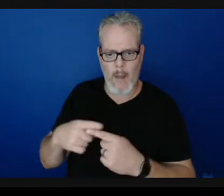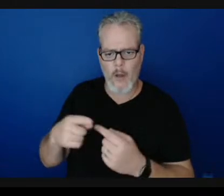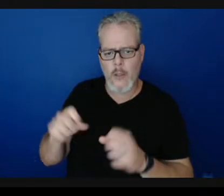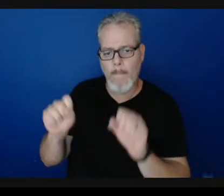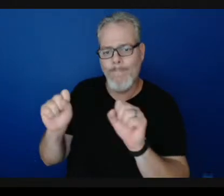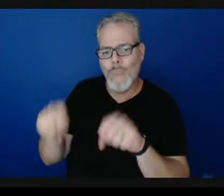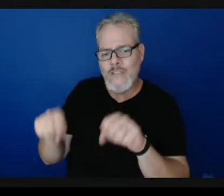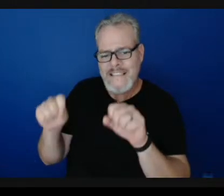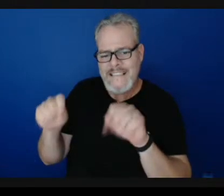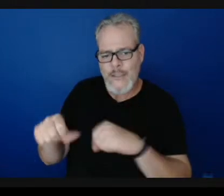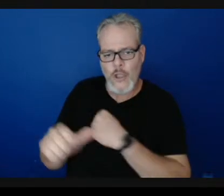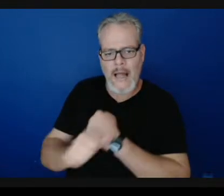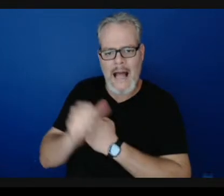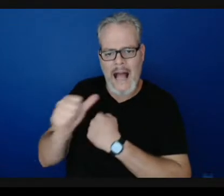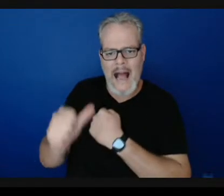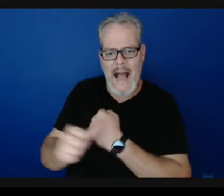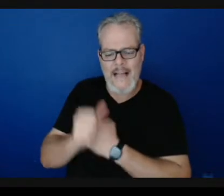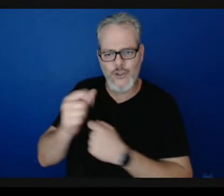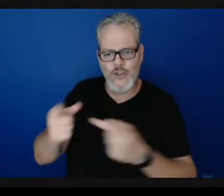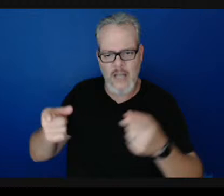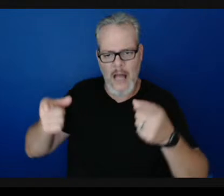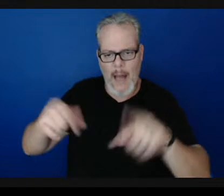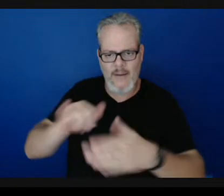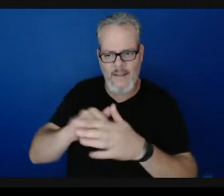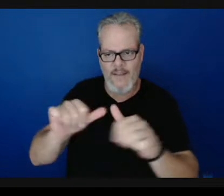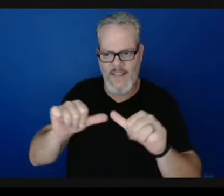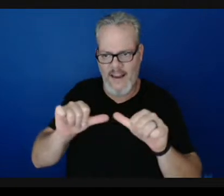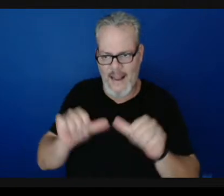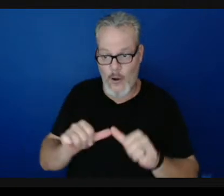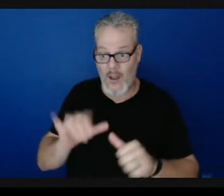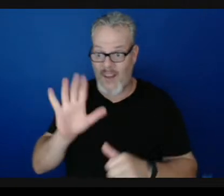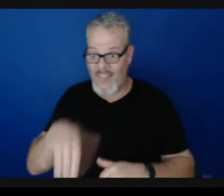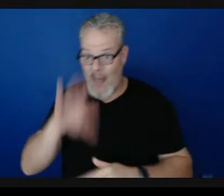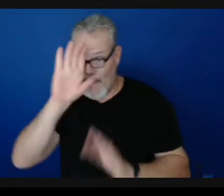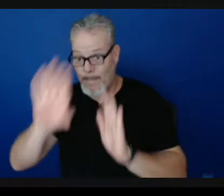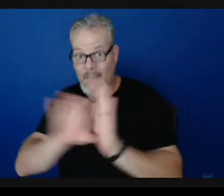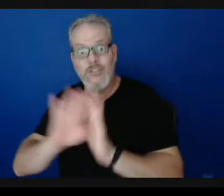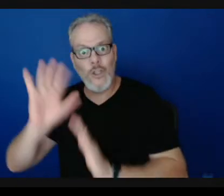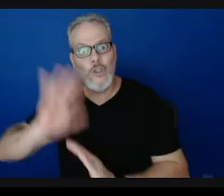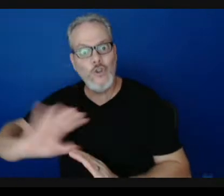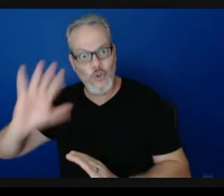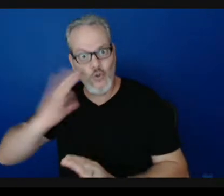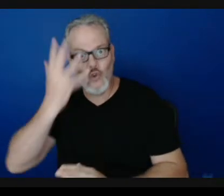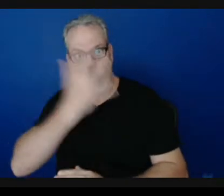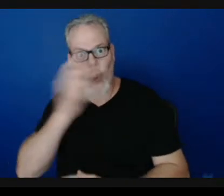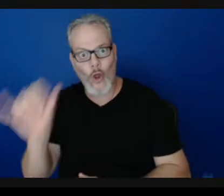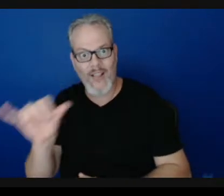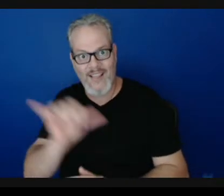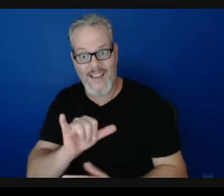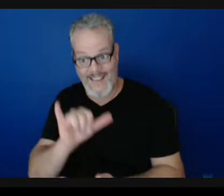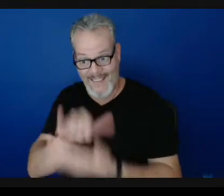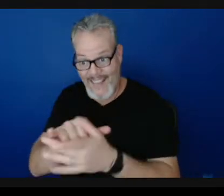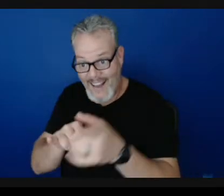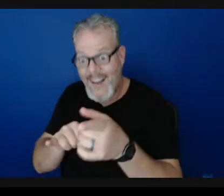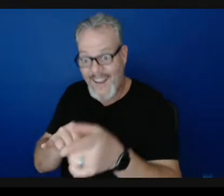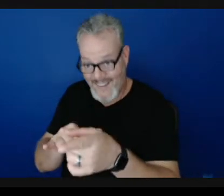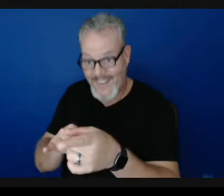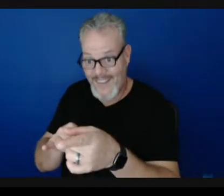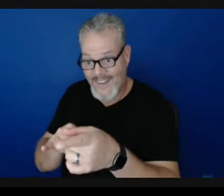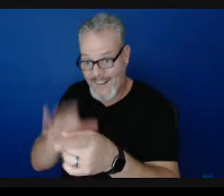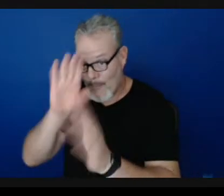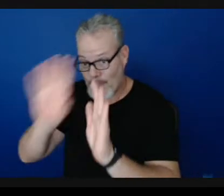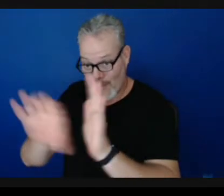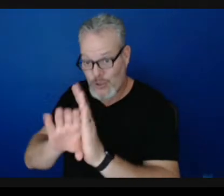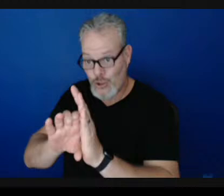water lake at Kīlauea Summit. Check out the shot. That's what it used to look like. If you guys are new to Kīlauea, this is what was down there